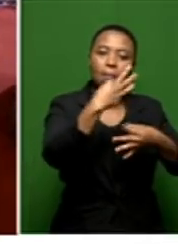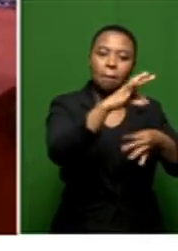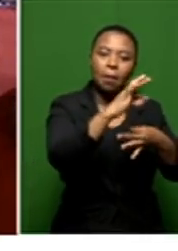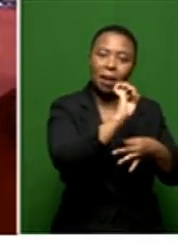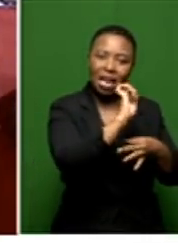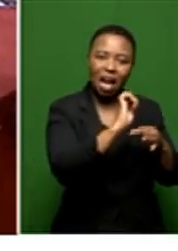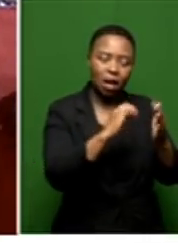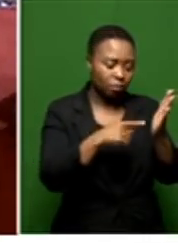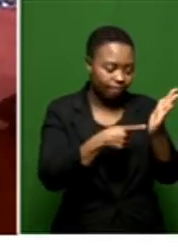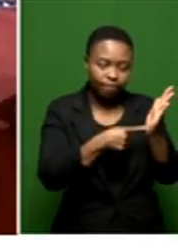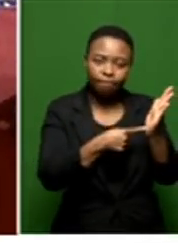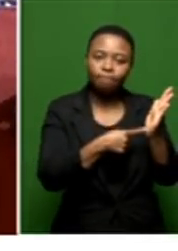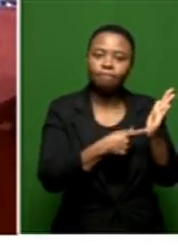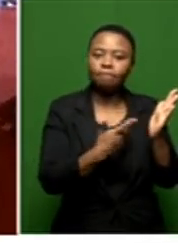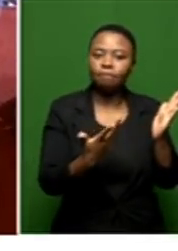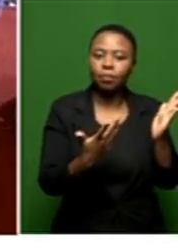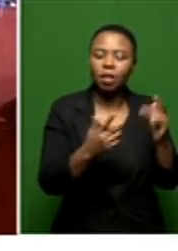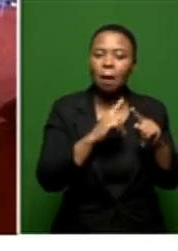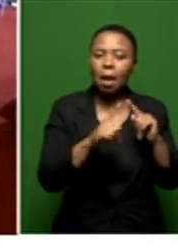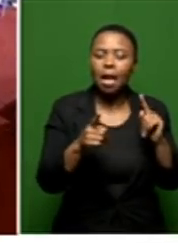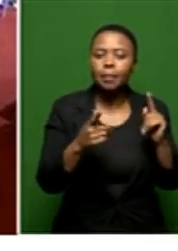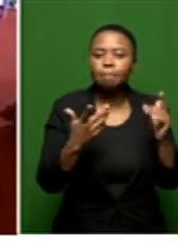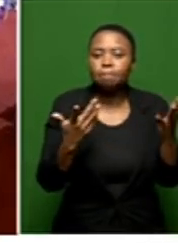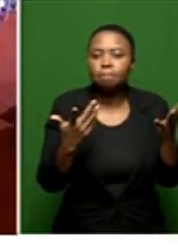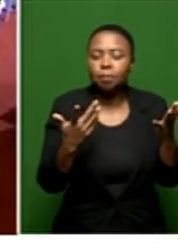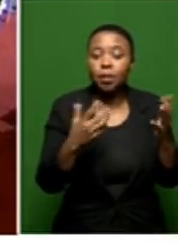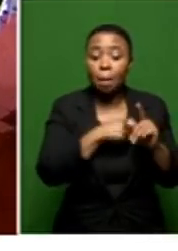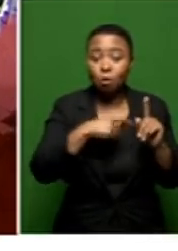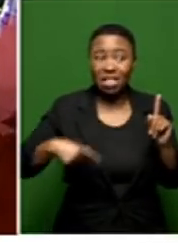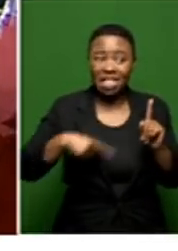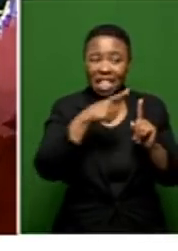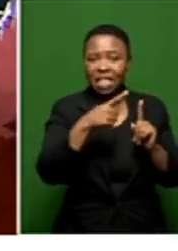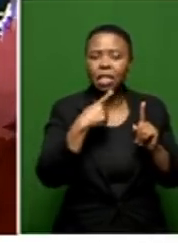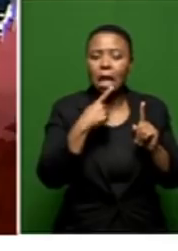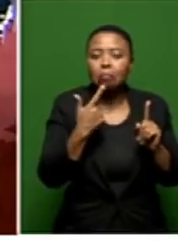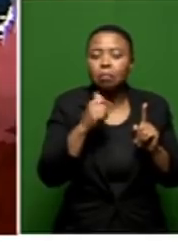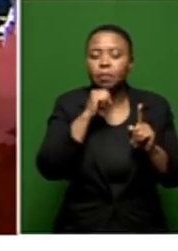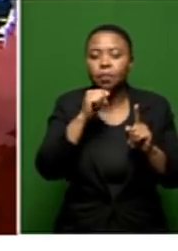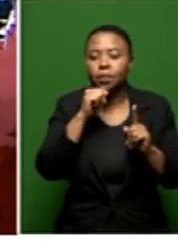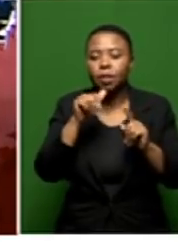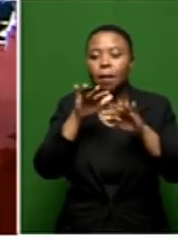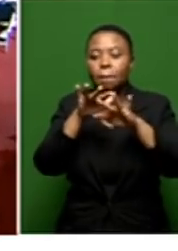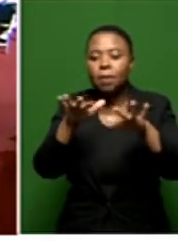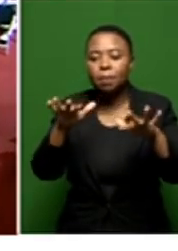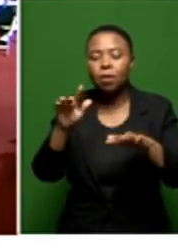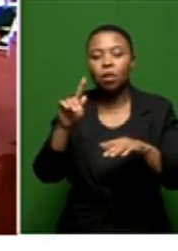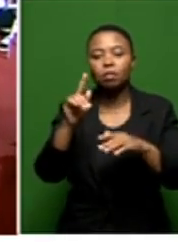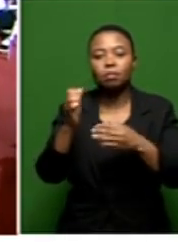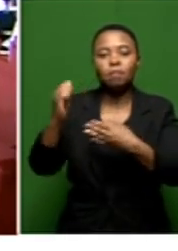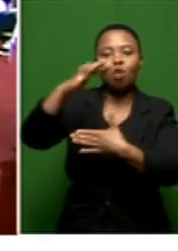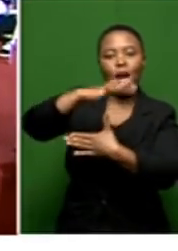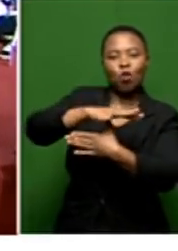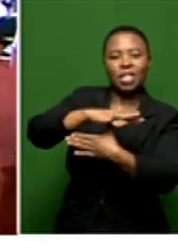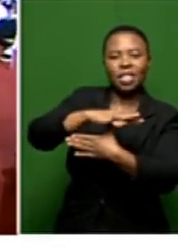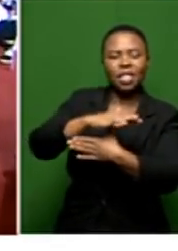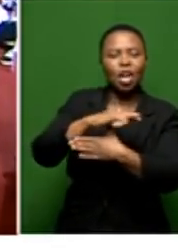but then they chose to, as the prayer president put it, put the country first, because it would be a nightmare to insist